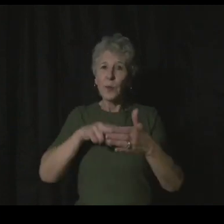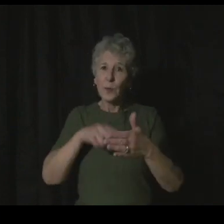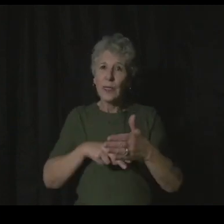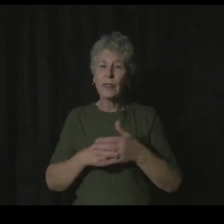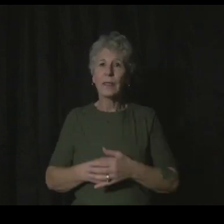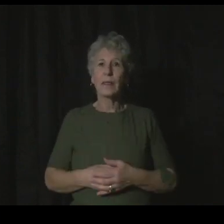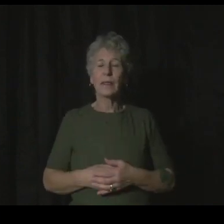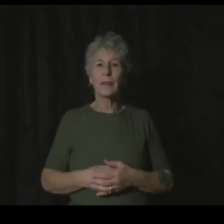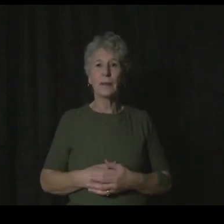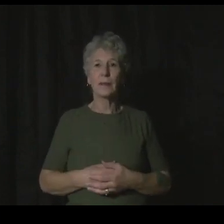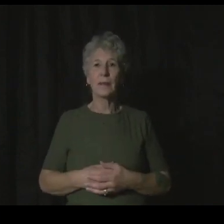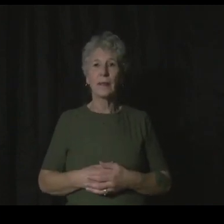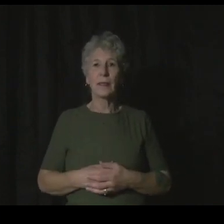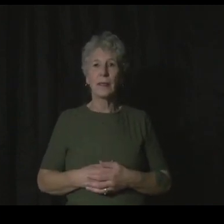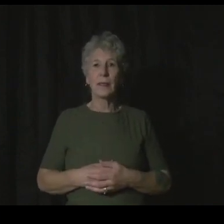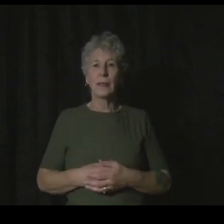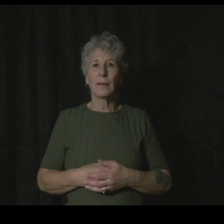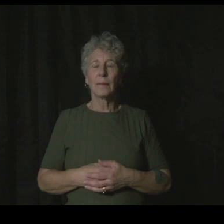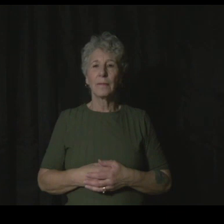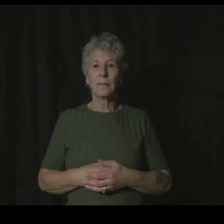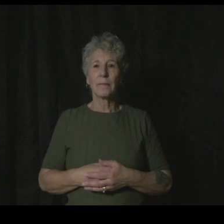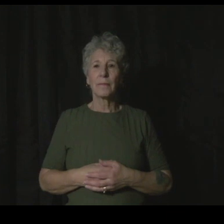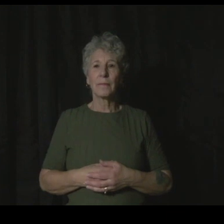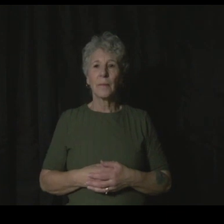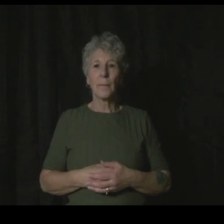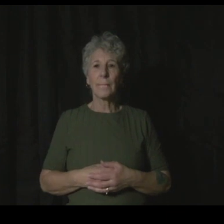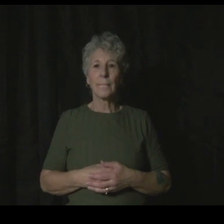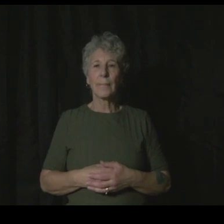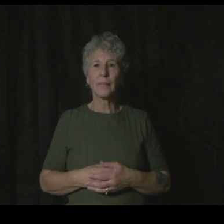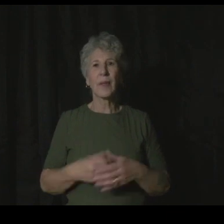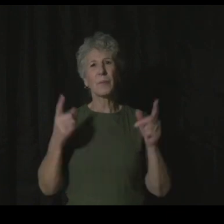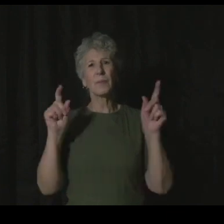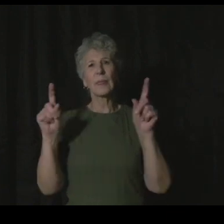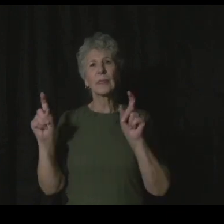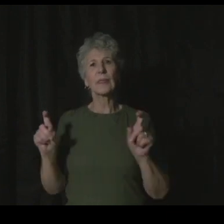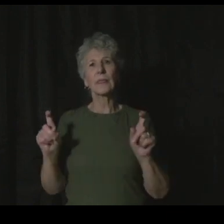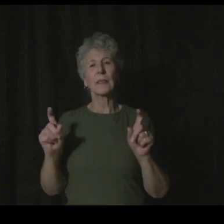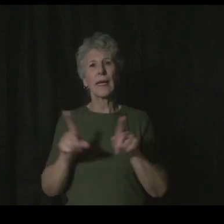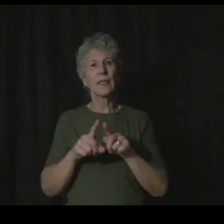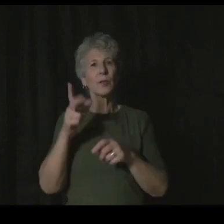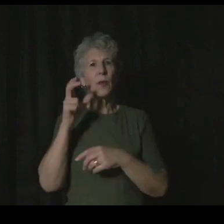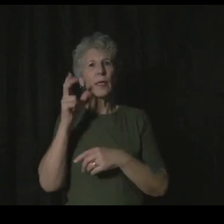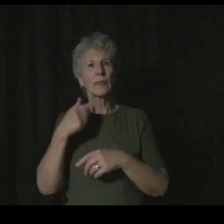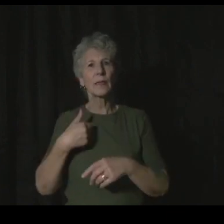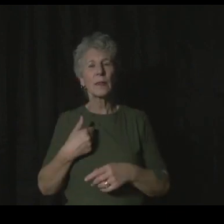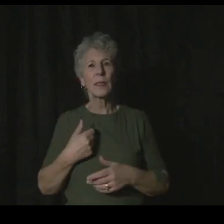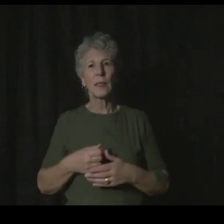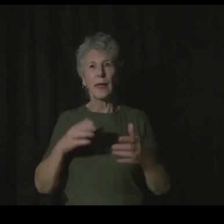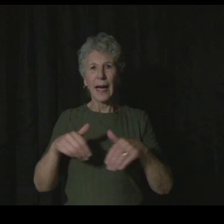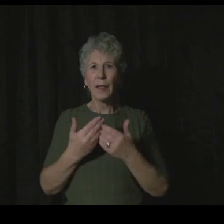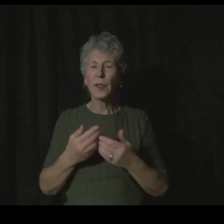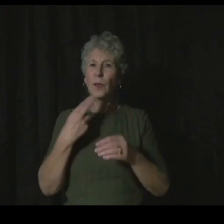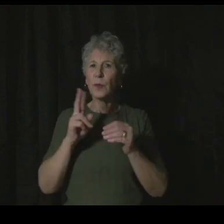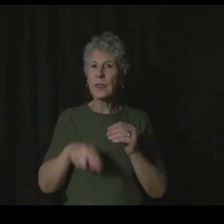so that it won't be as confusing next time. Now, but I want to ask you a question as you've been listening to all this. How do you react